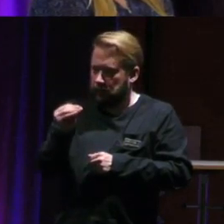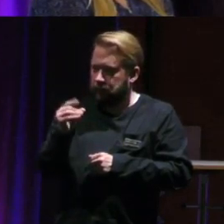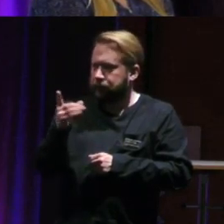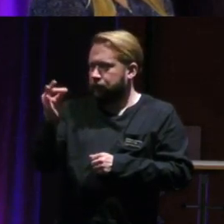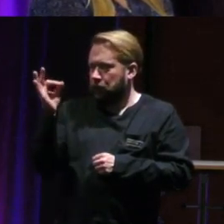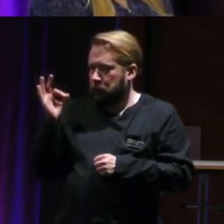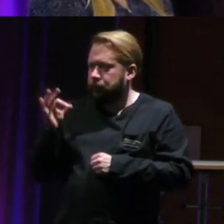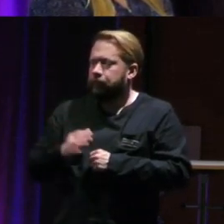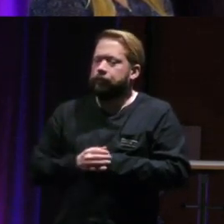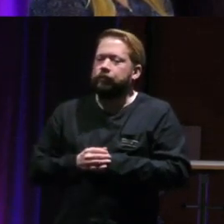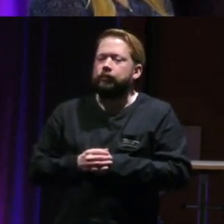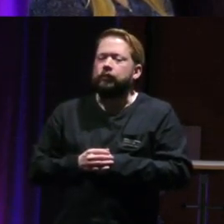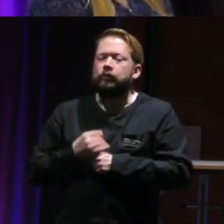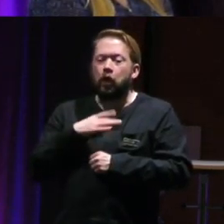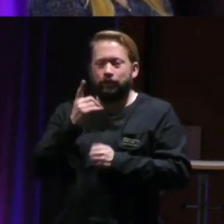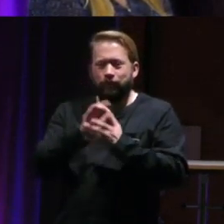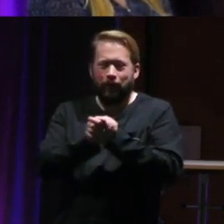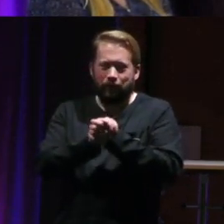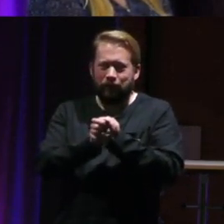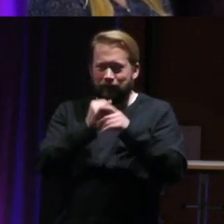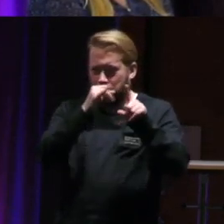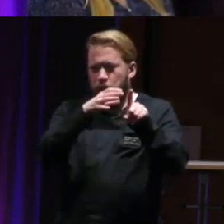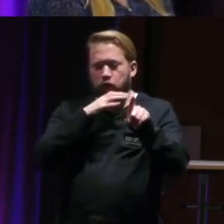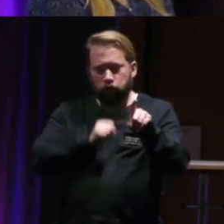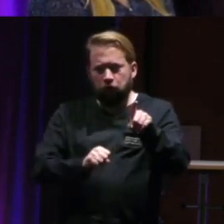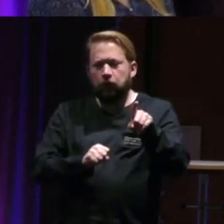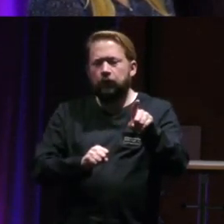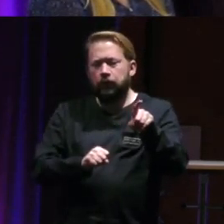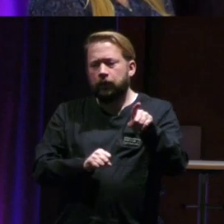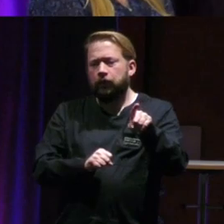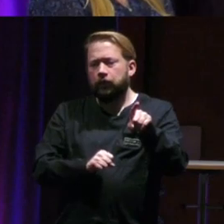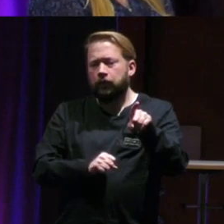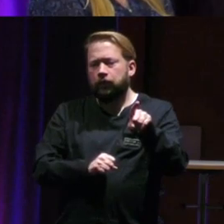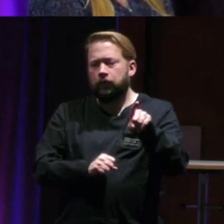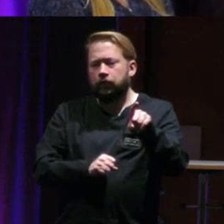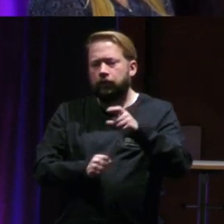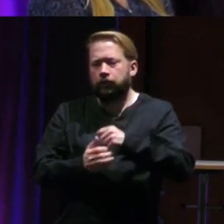I have friends in Russia who were. Back in